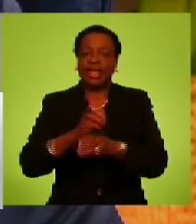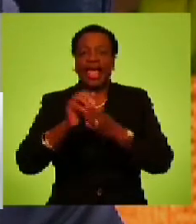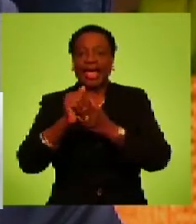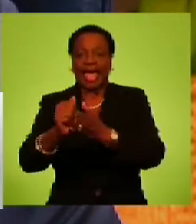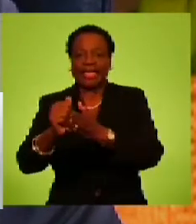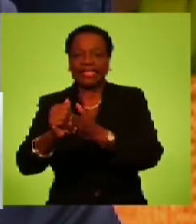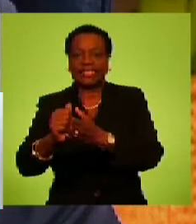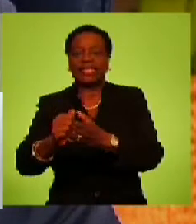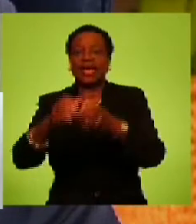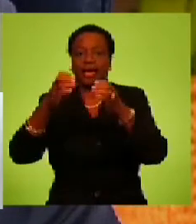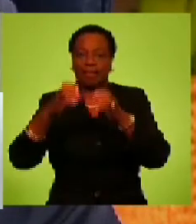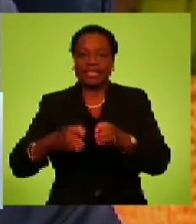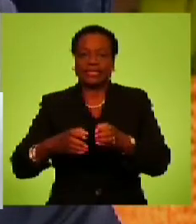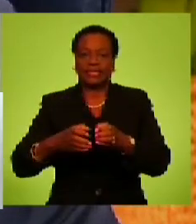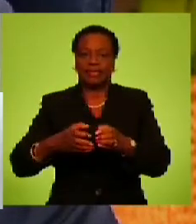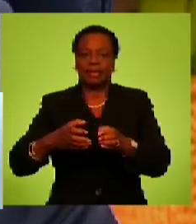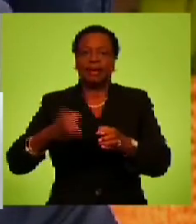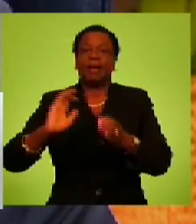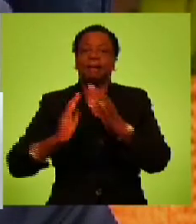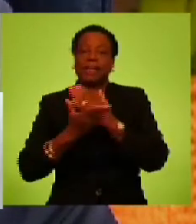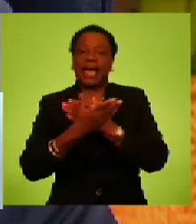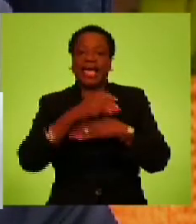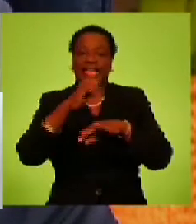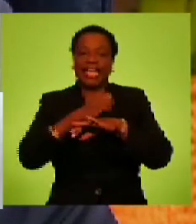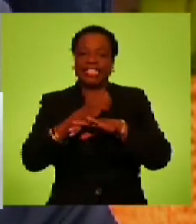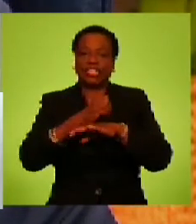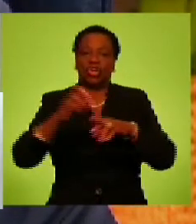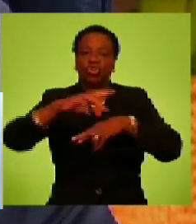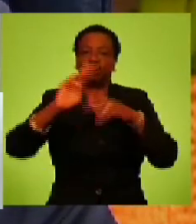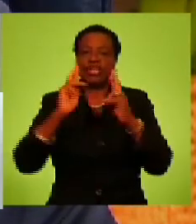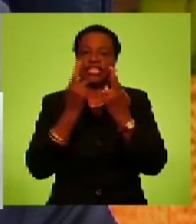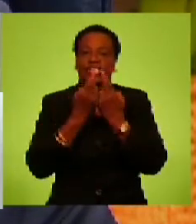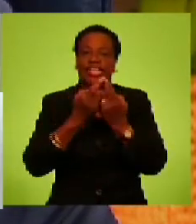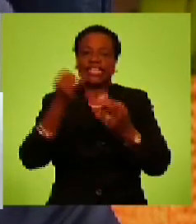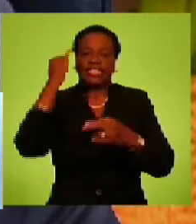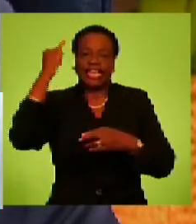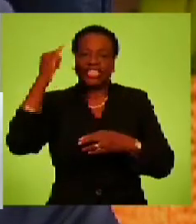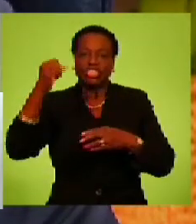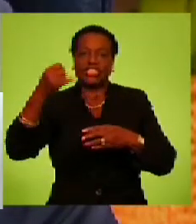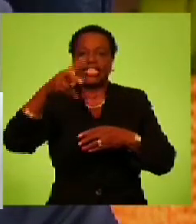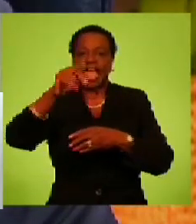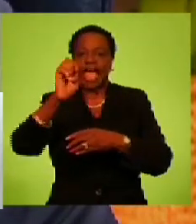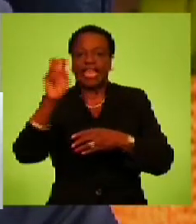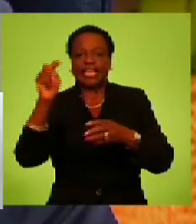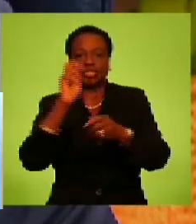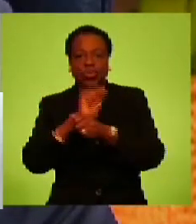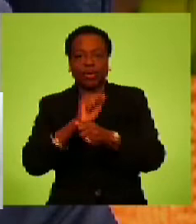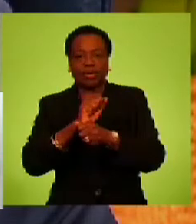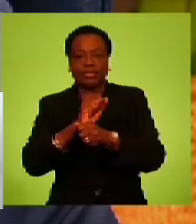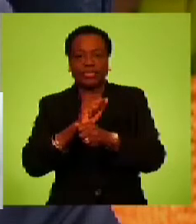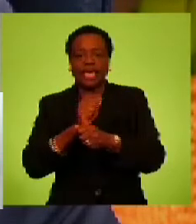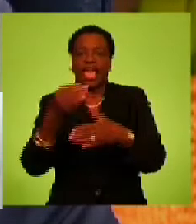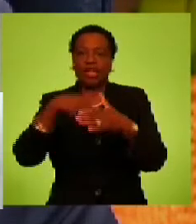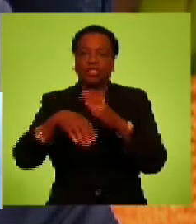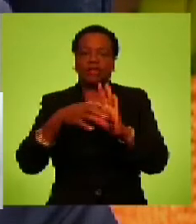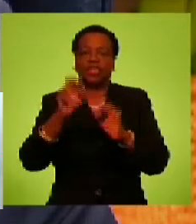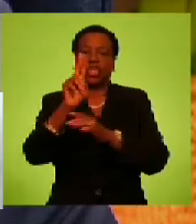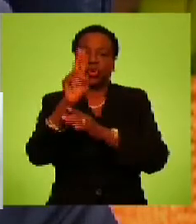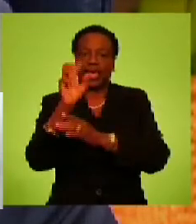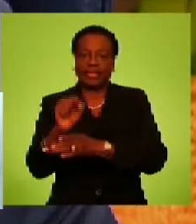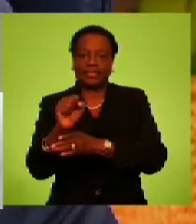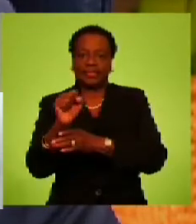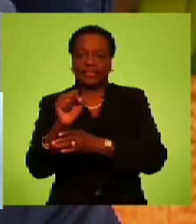are also improving our operational guidance capacity by engaging regional intelligence